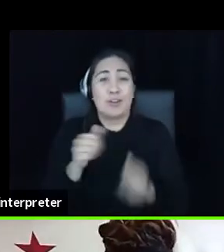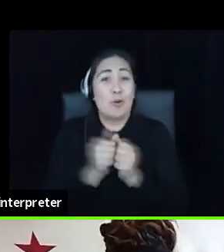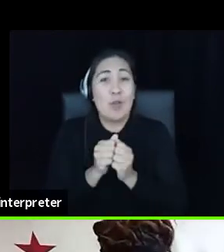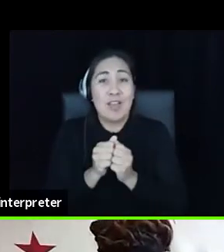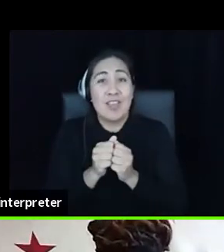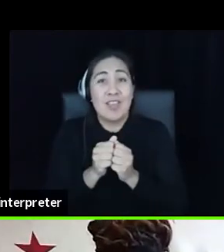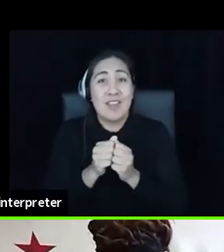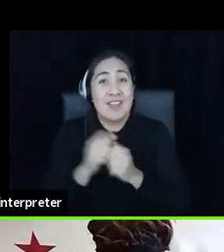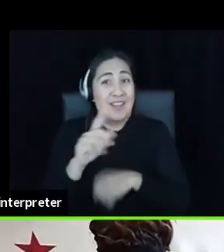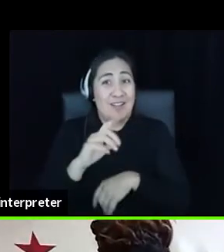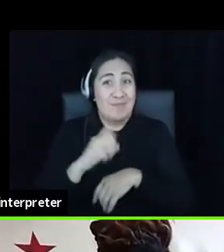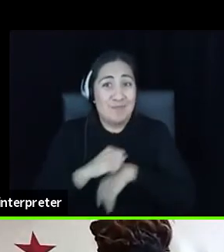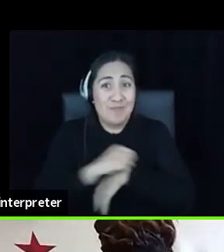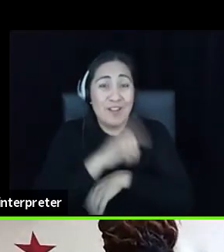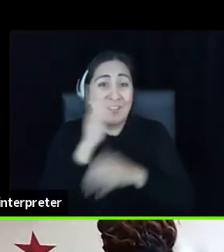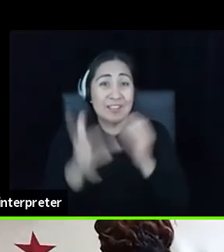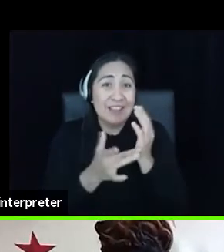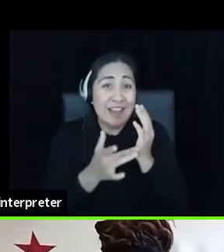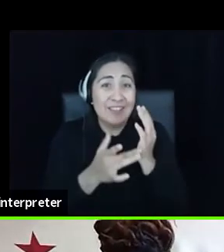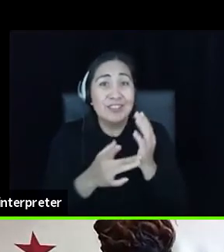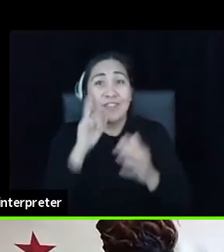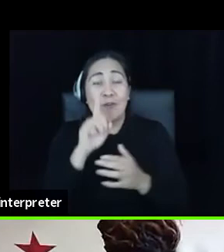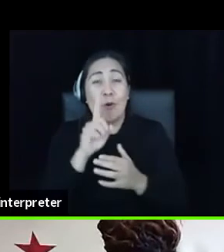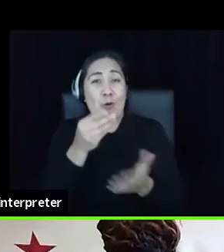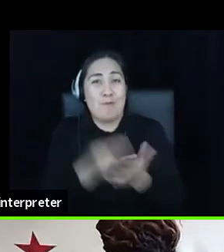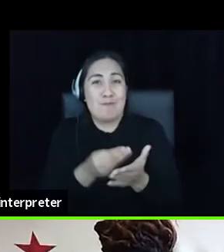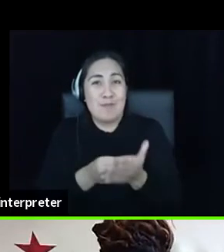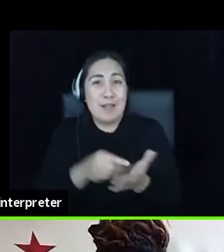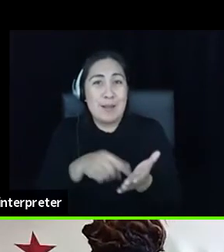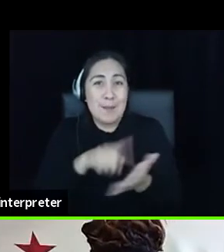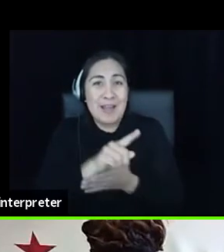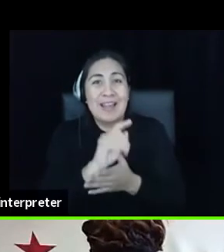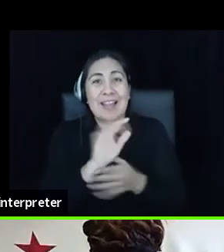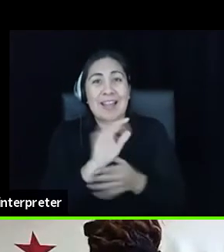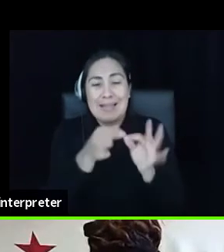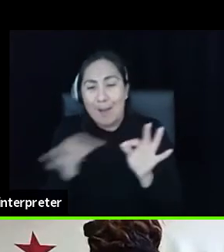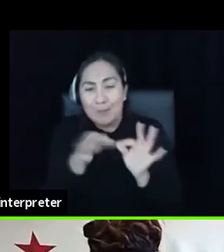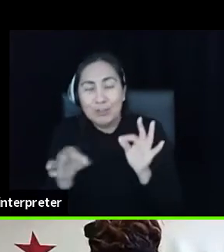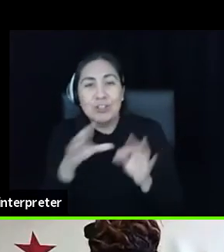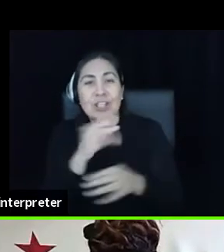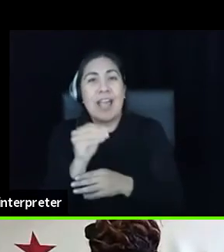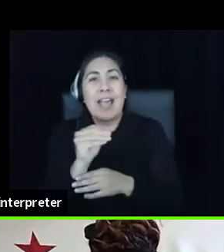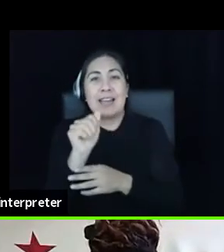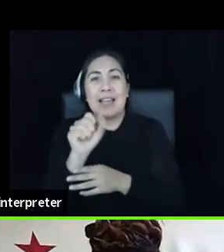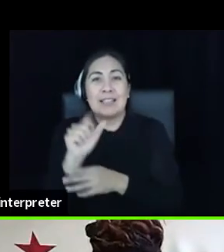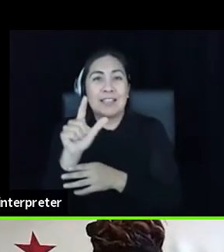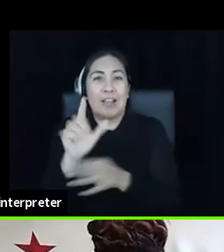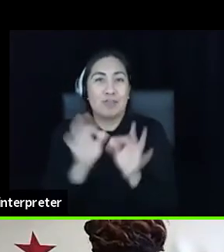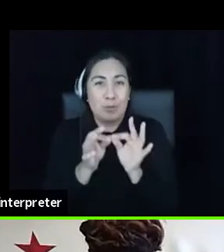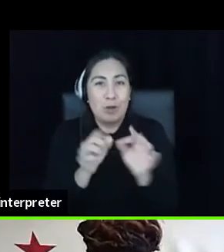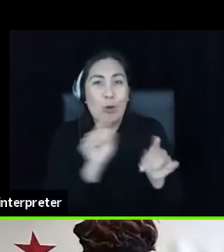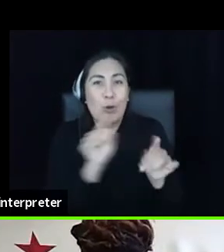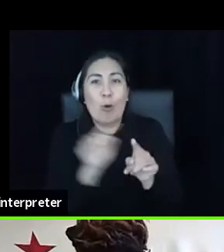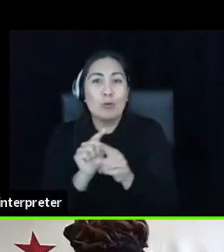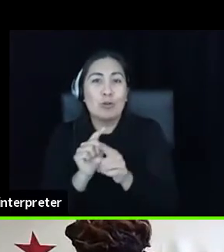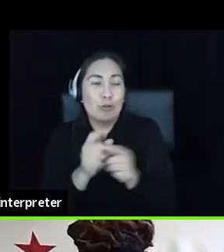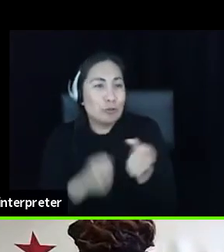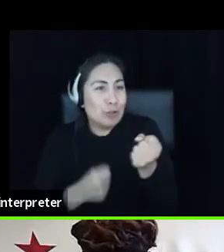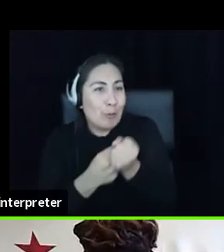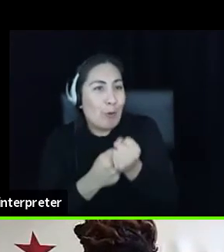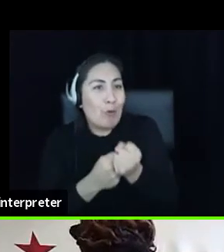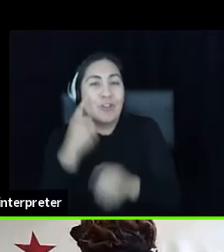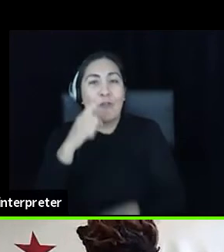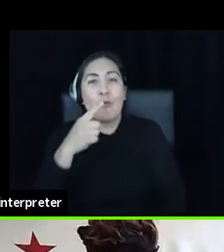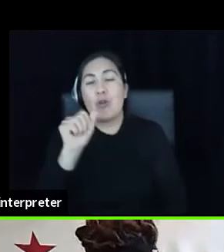technology and funds for the ASL interpreters and captioners, as well as some baseline support for Amy's time today.